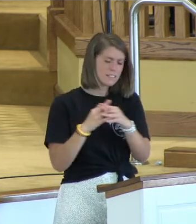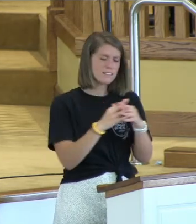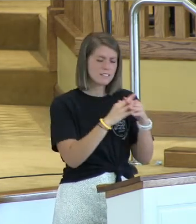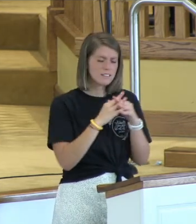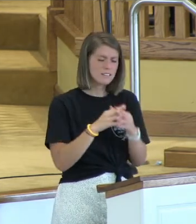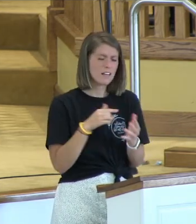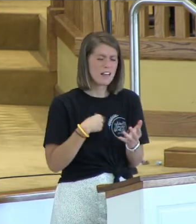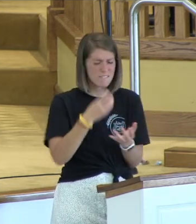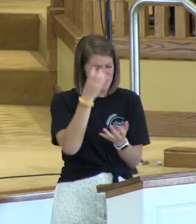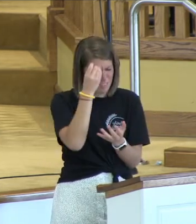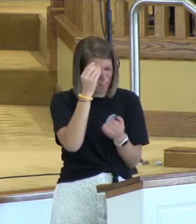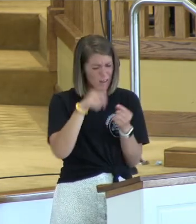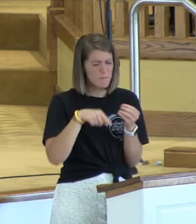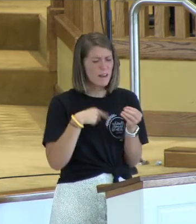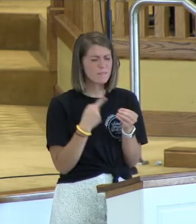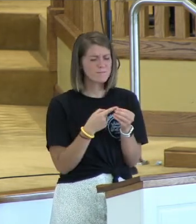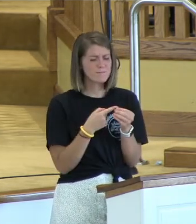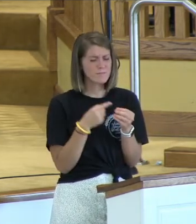What I've thought about